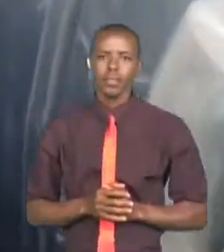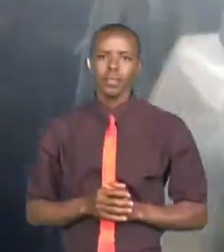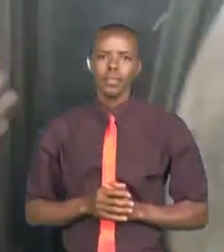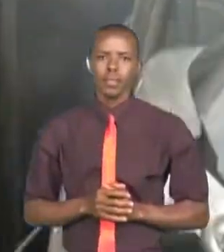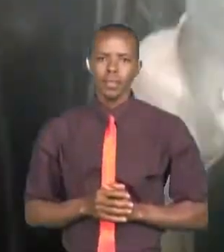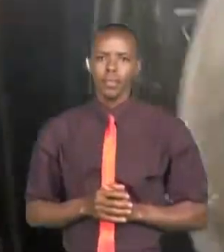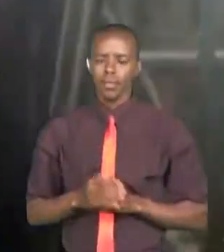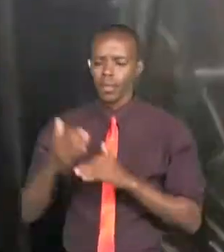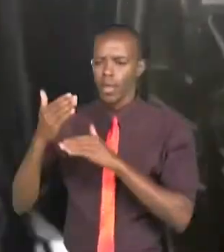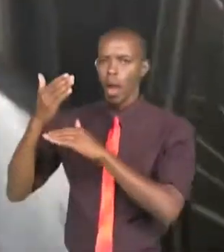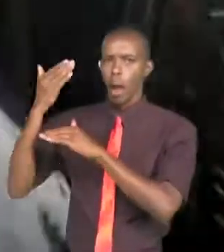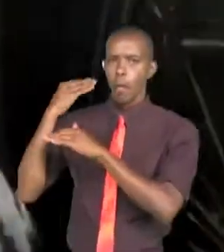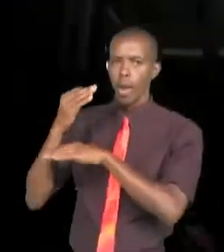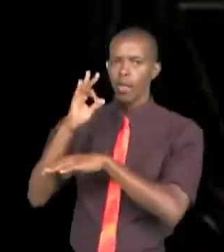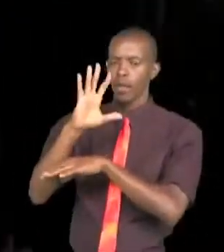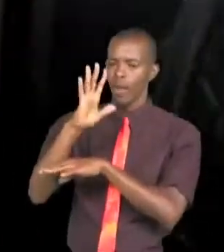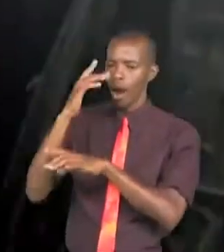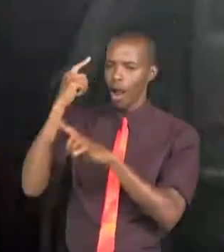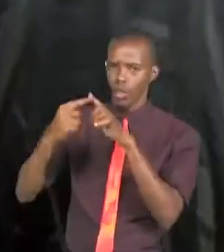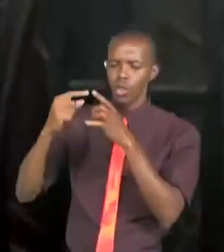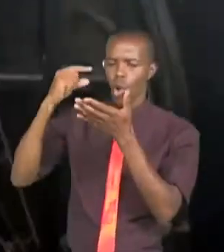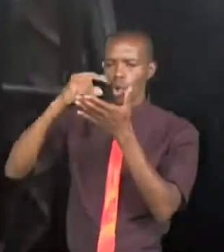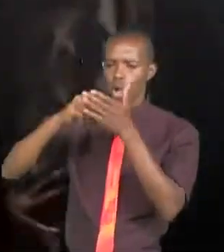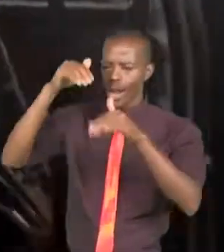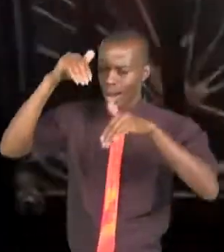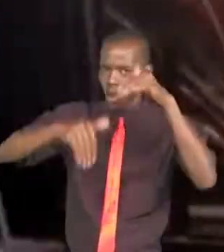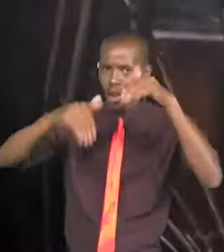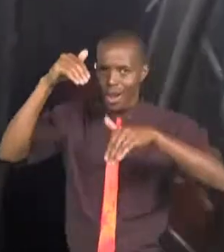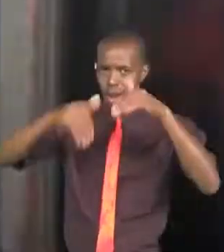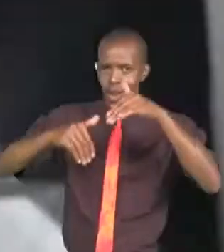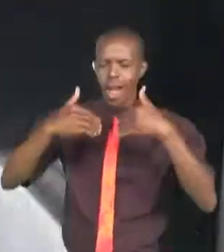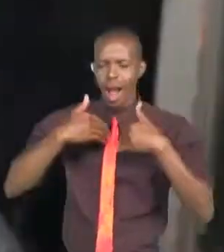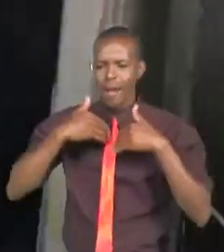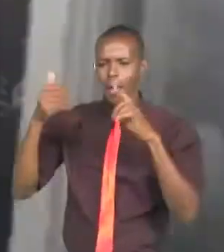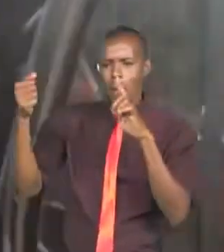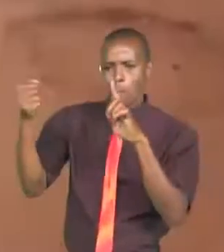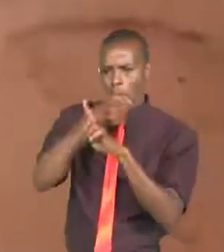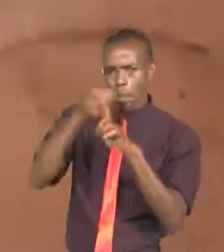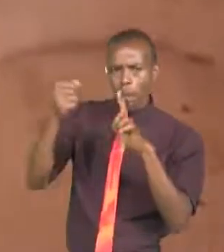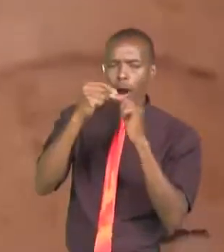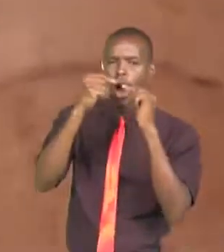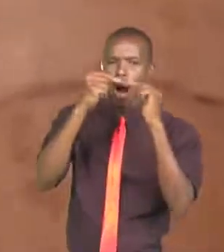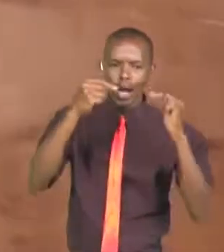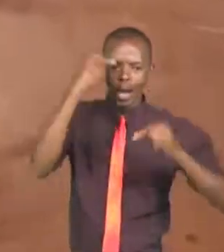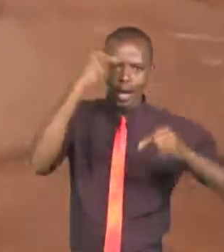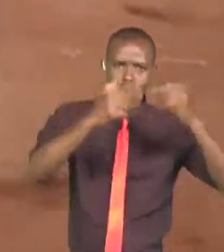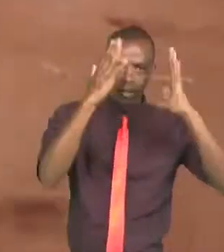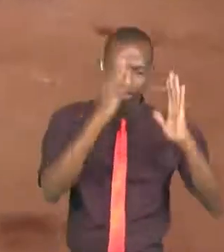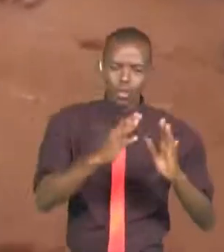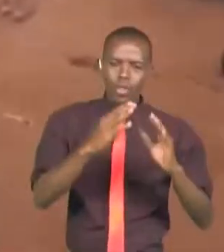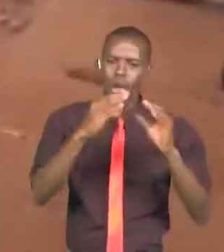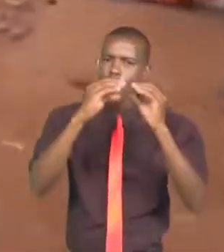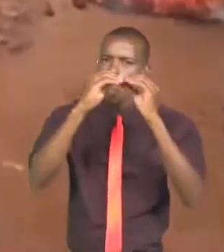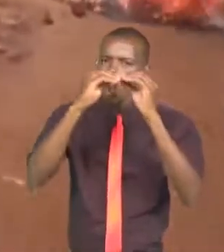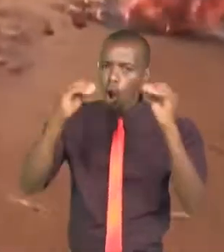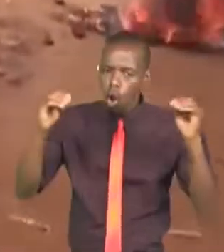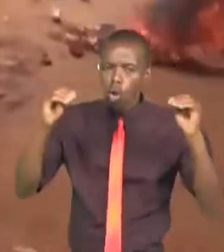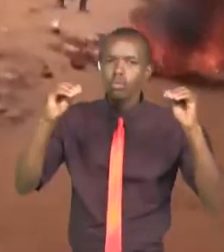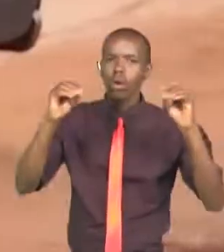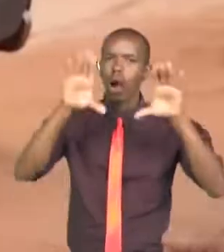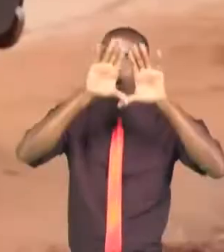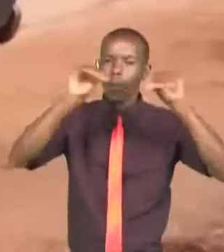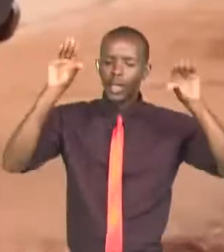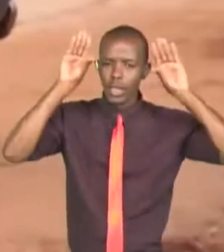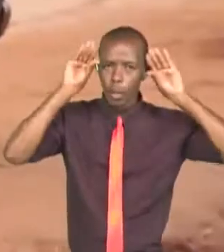For the past 35 years, Uganda's election has been marred with brutality against the competitors of the long-serving President Yoweri